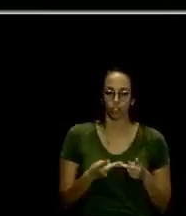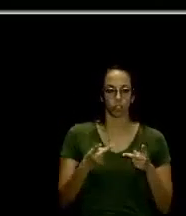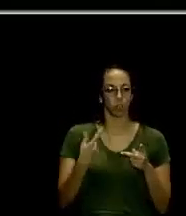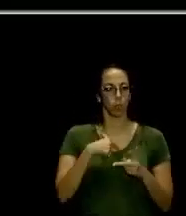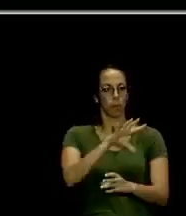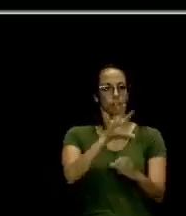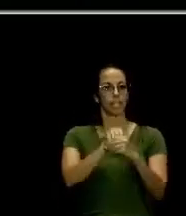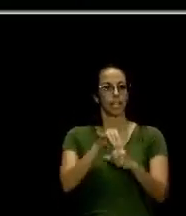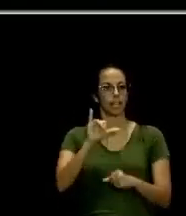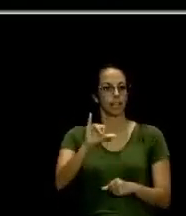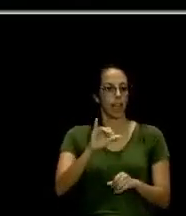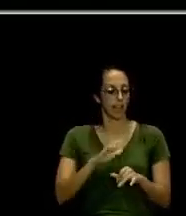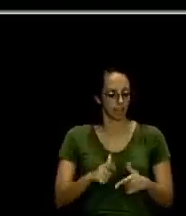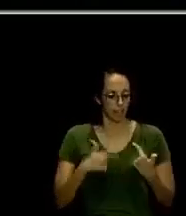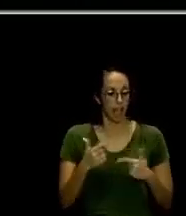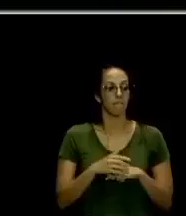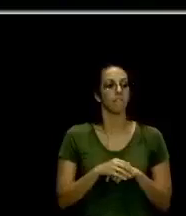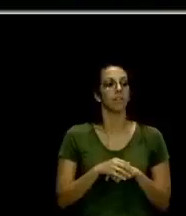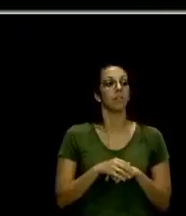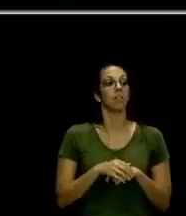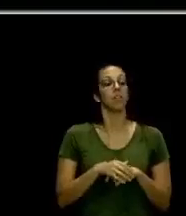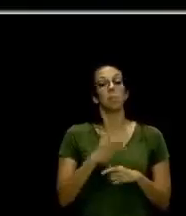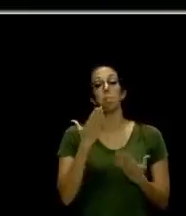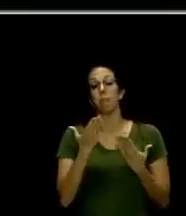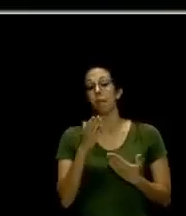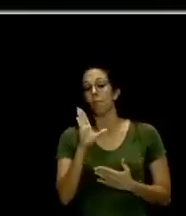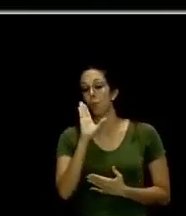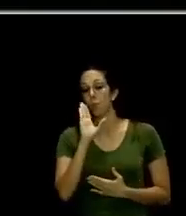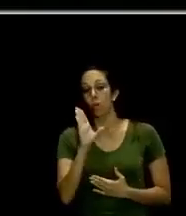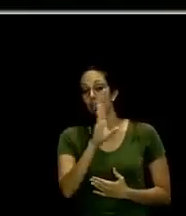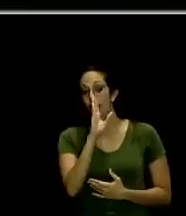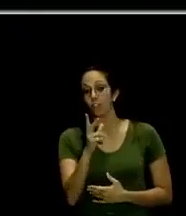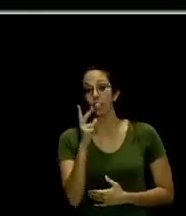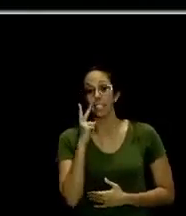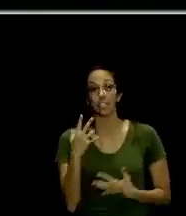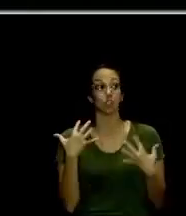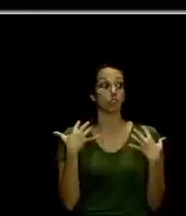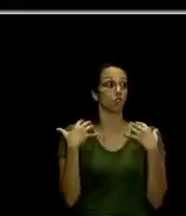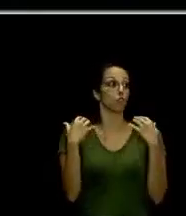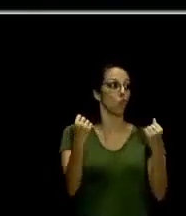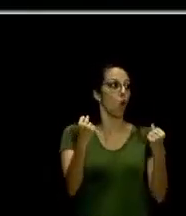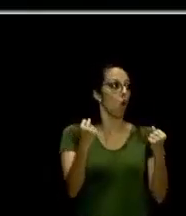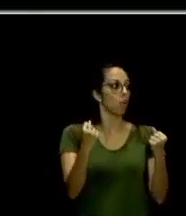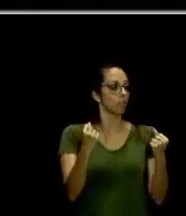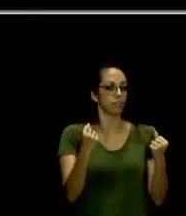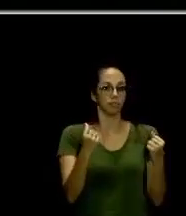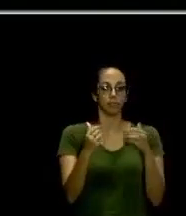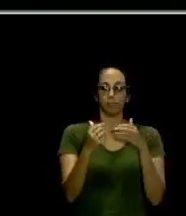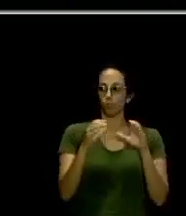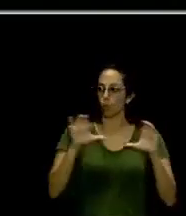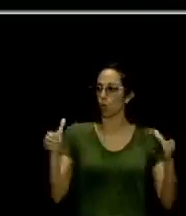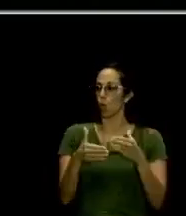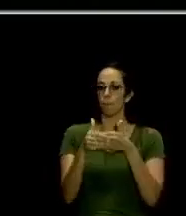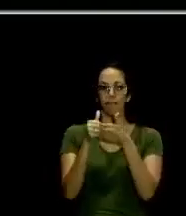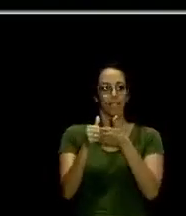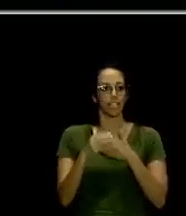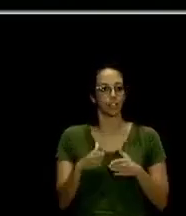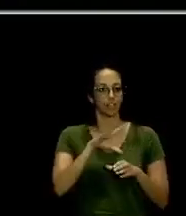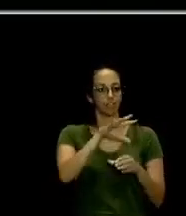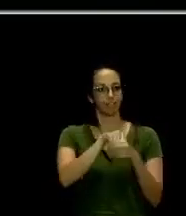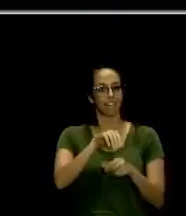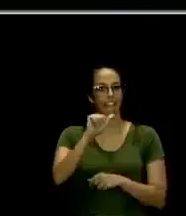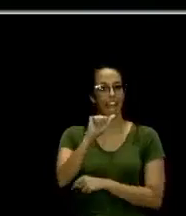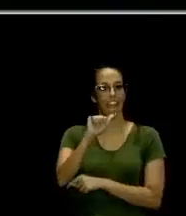will never see or have probably never seen a stronger set of leaders in the